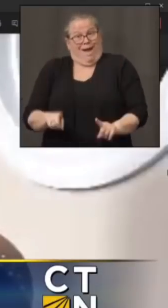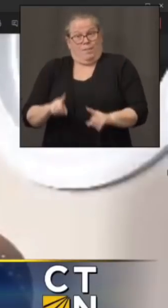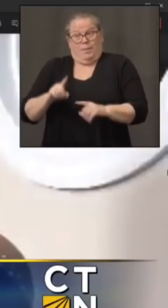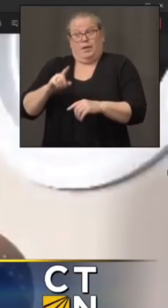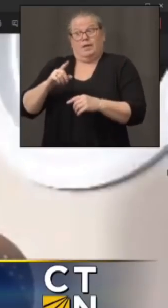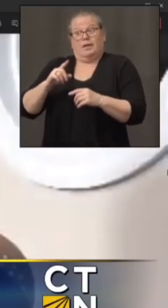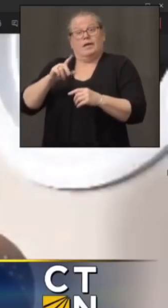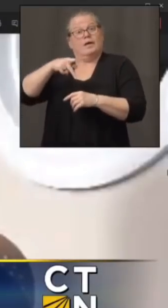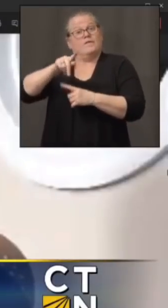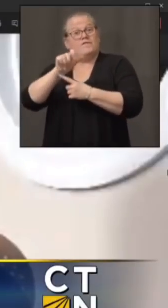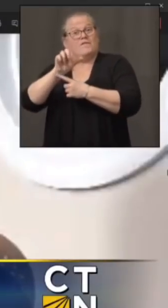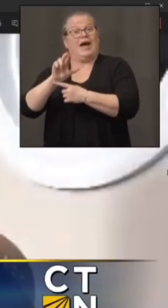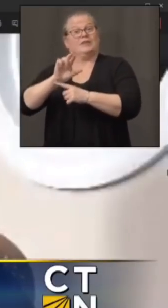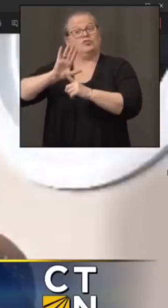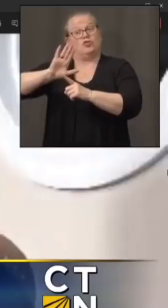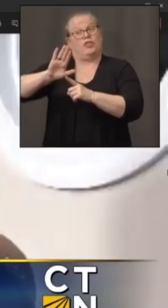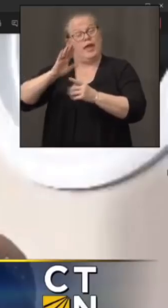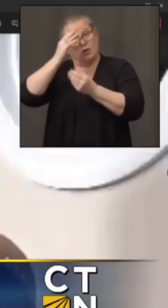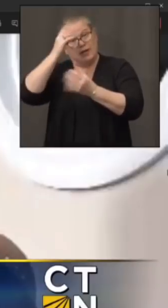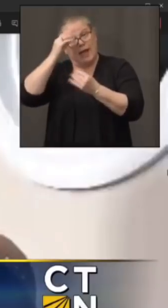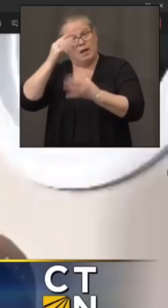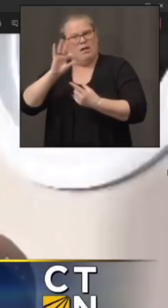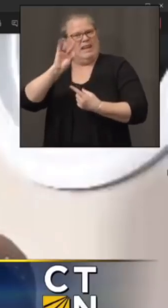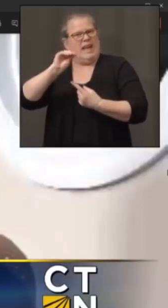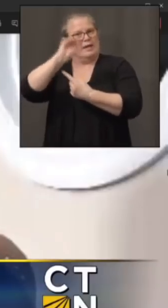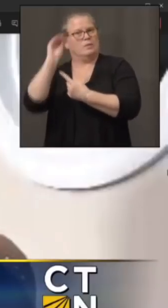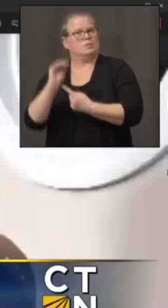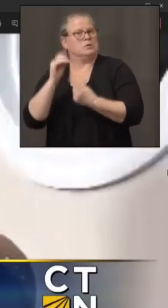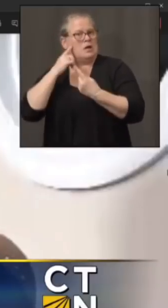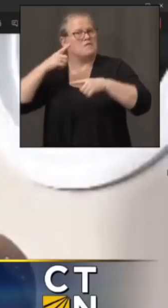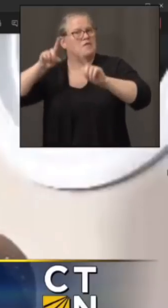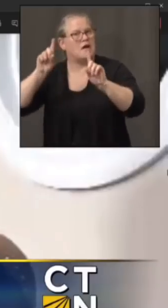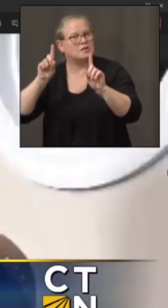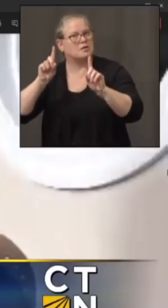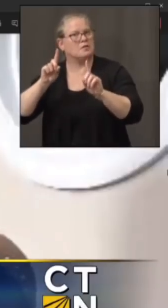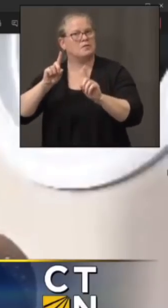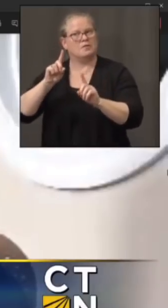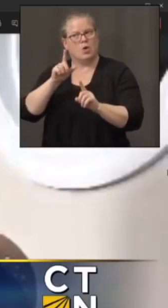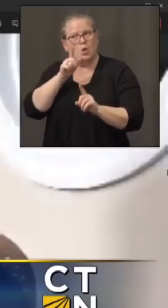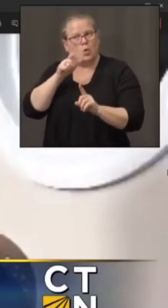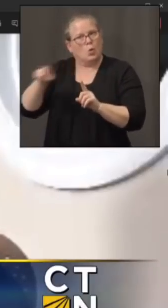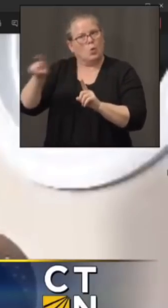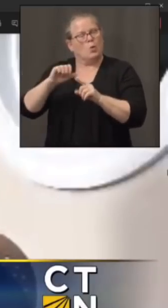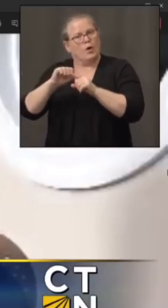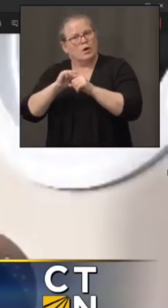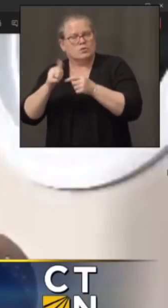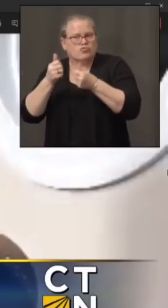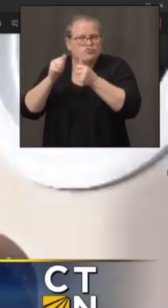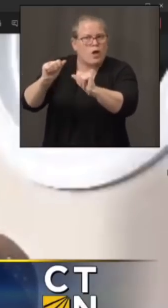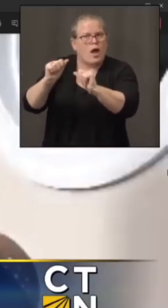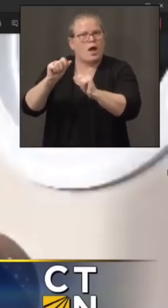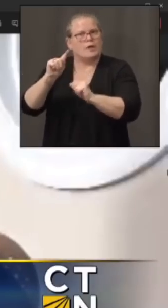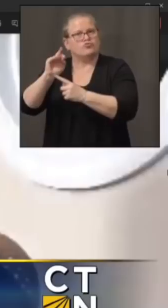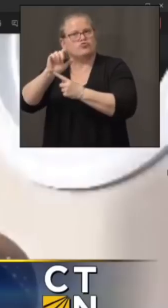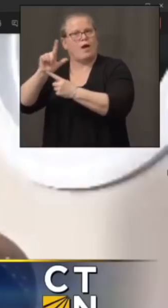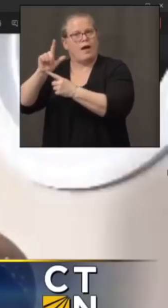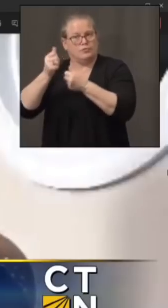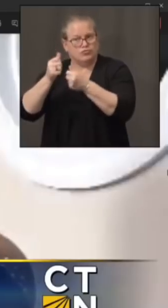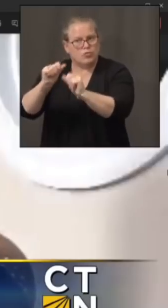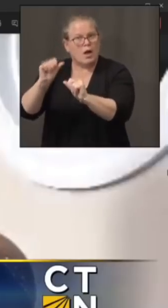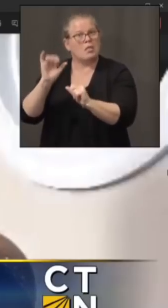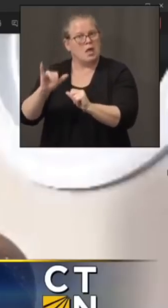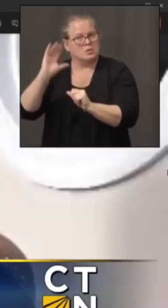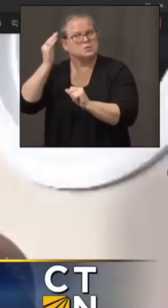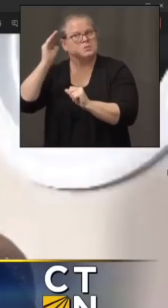in the Pfizer interim data, and the side effect profile continues to look reasonable relative to, similar to what it's